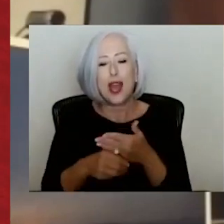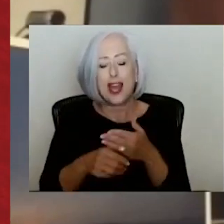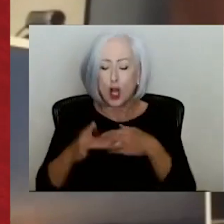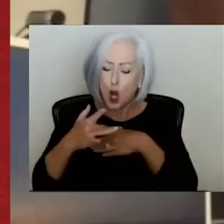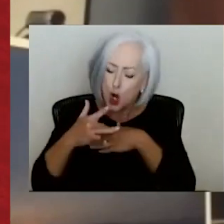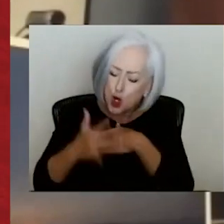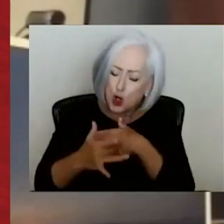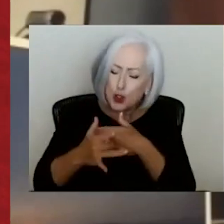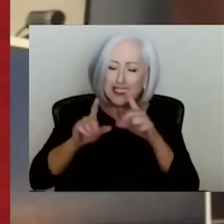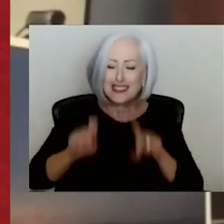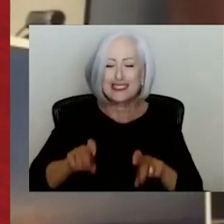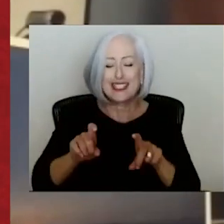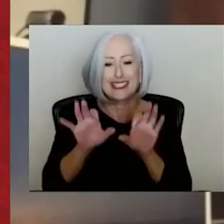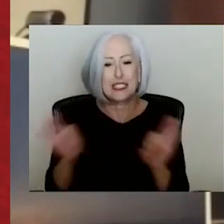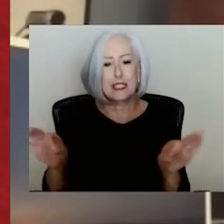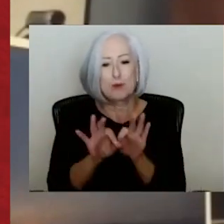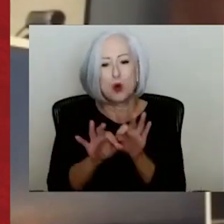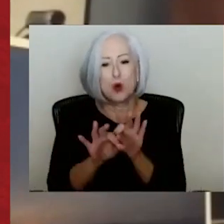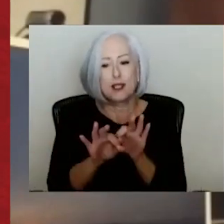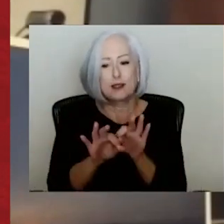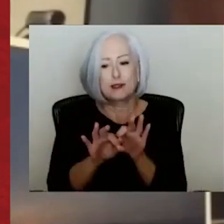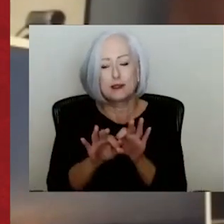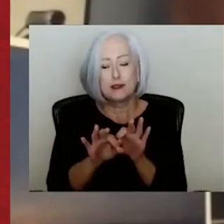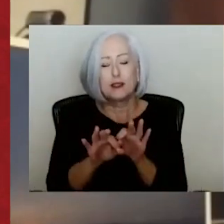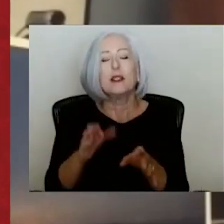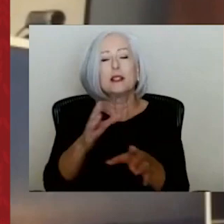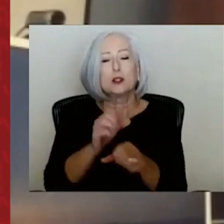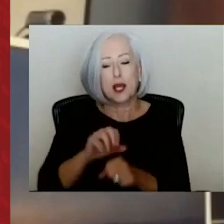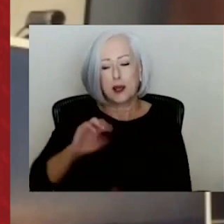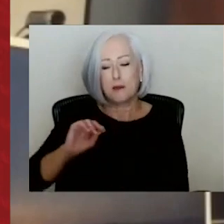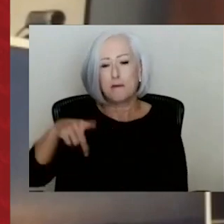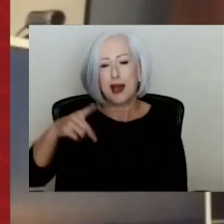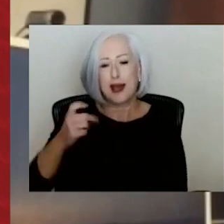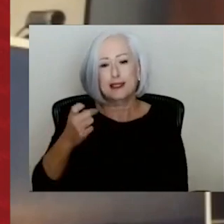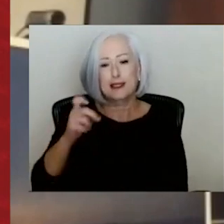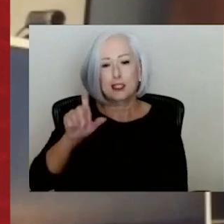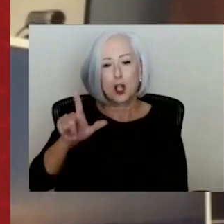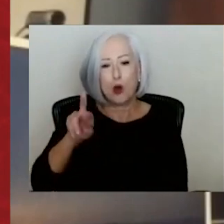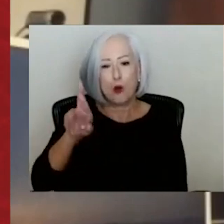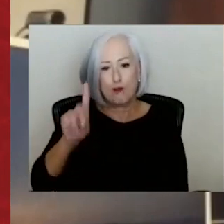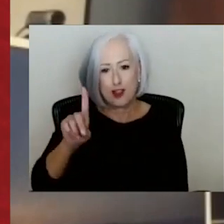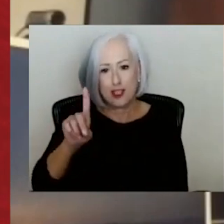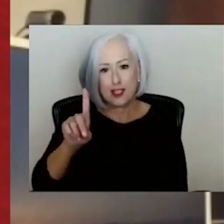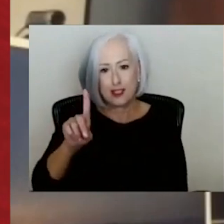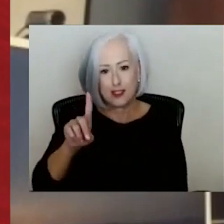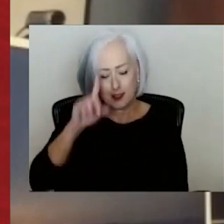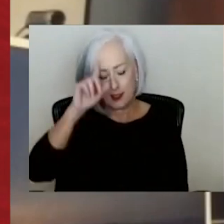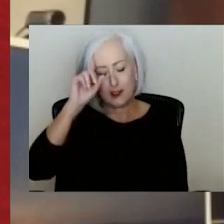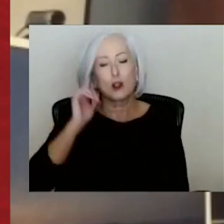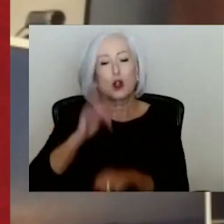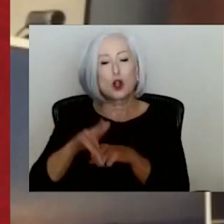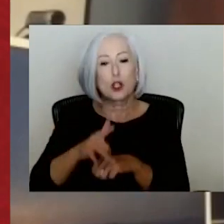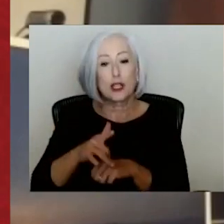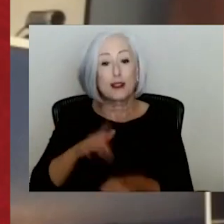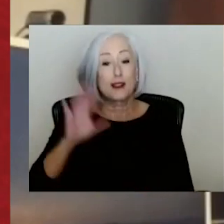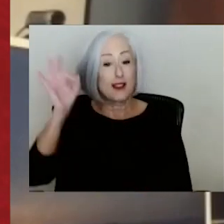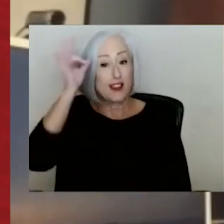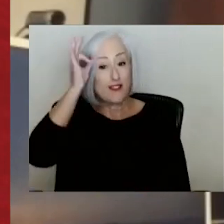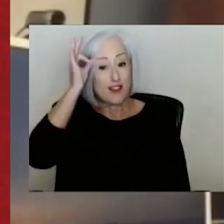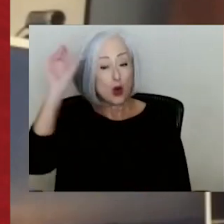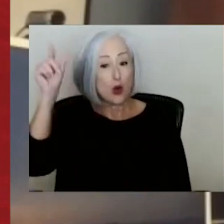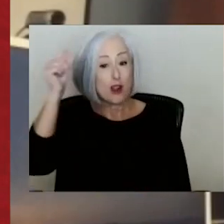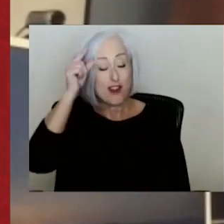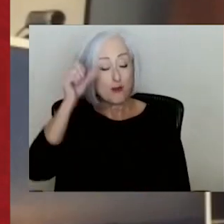to get the Paxlovid early enough, so have the tests available if you're high risk at home. And federal government has actually just